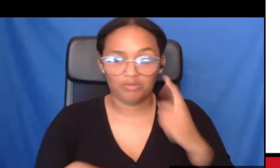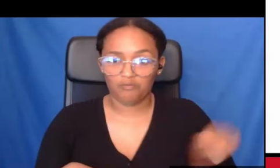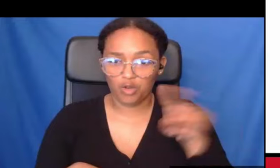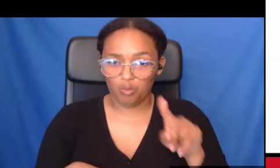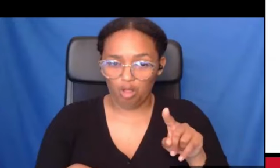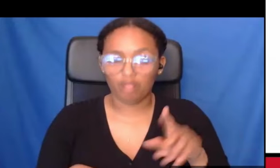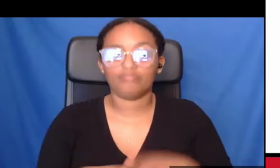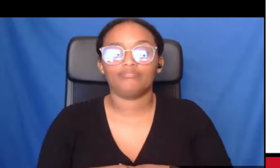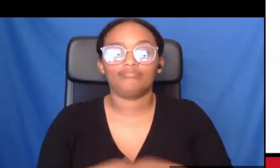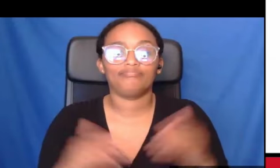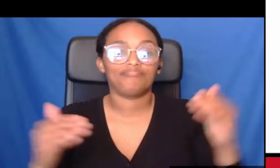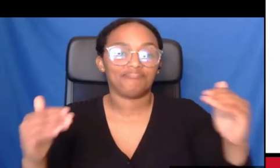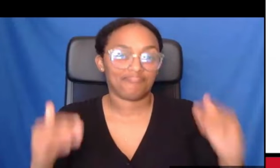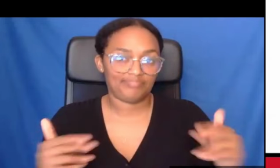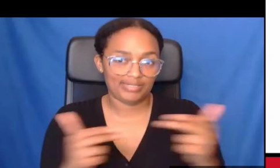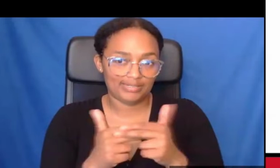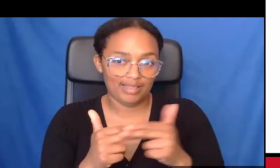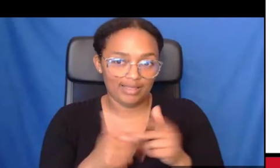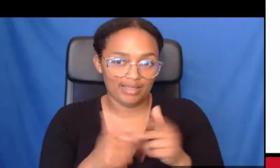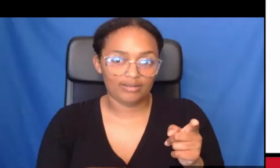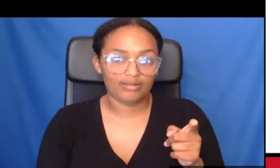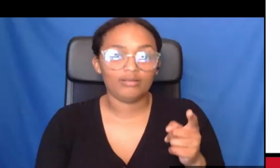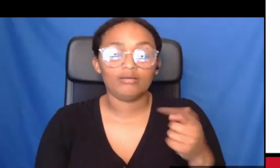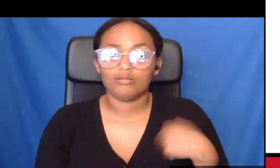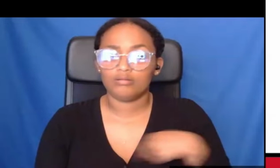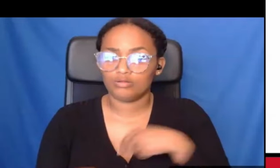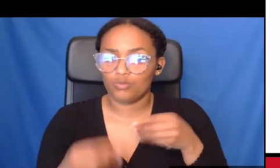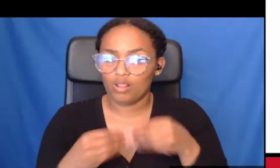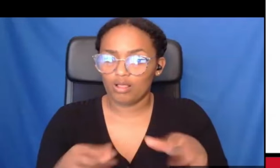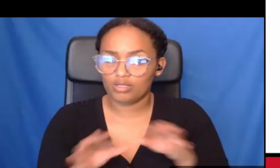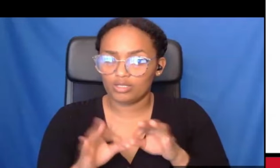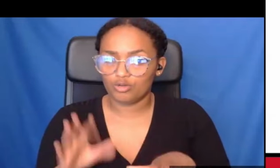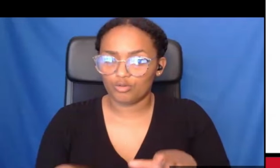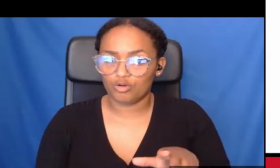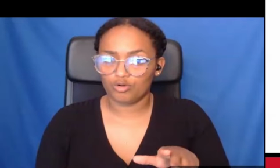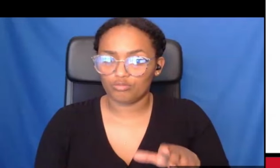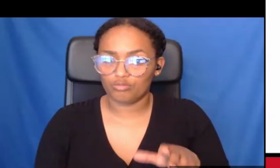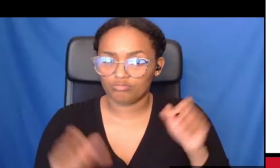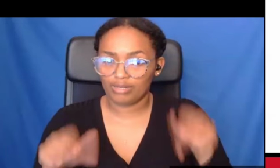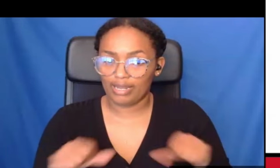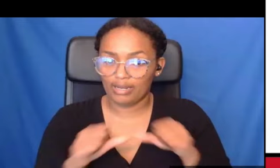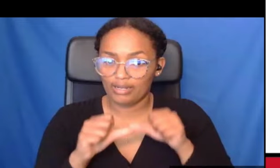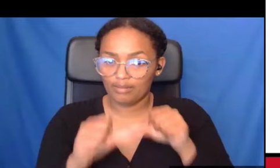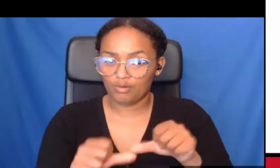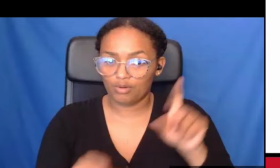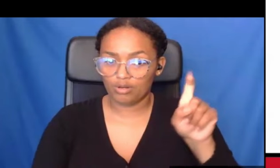I did notice that we lost the interpreter, so am I okay to keep going?